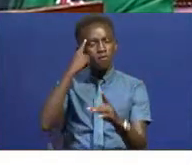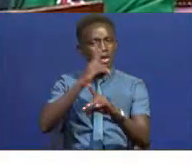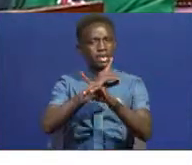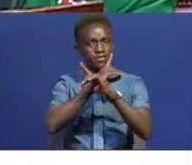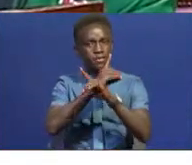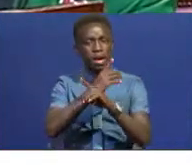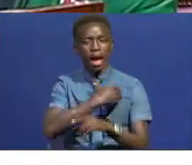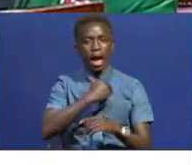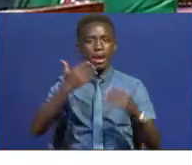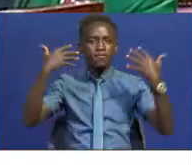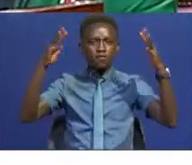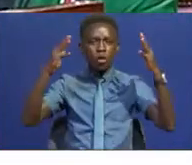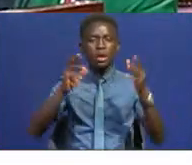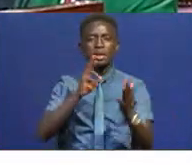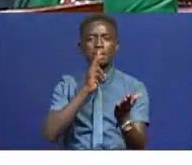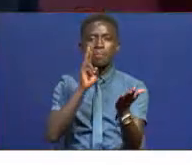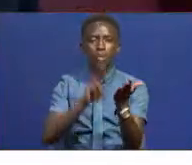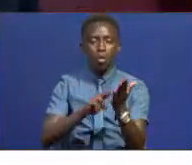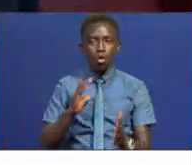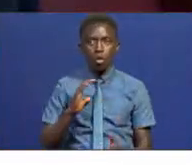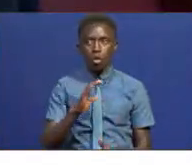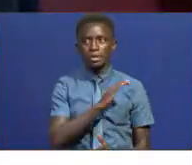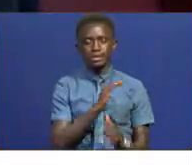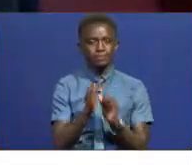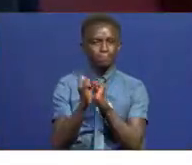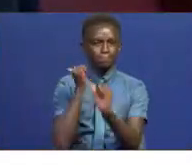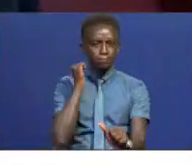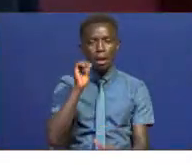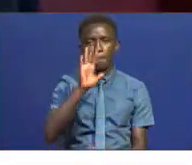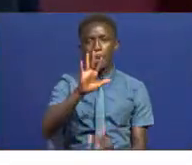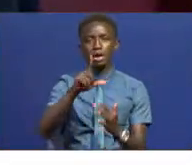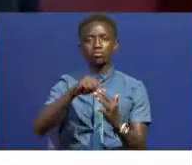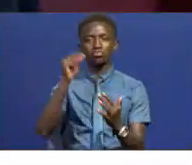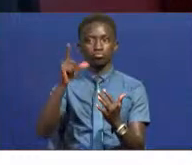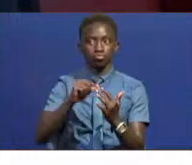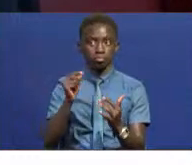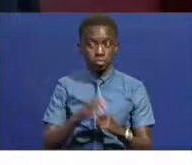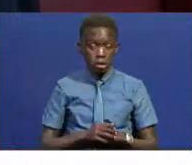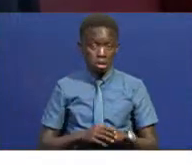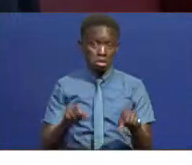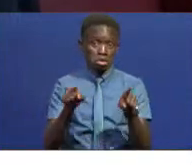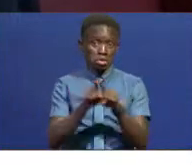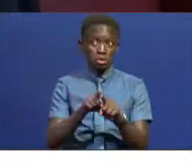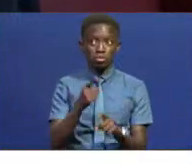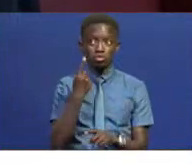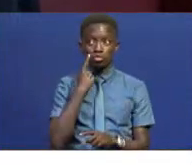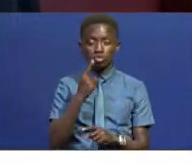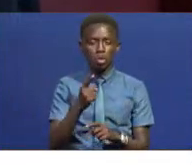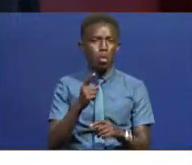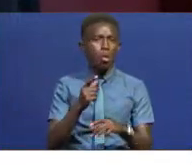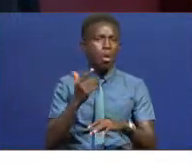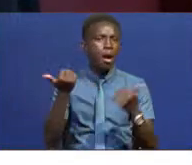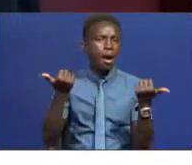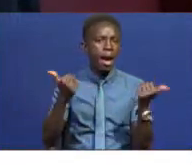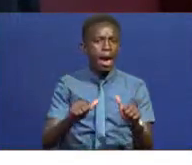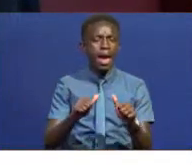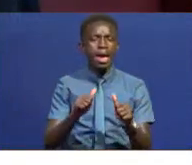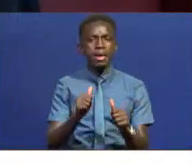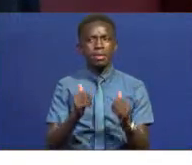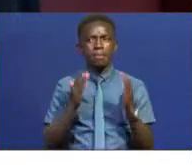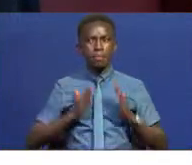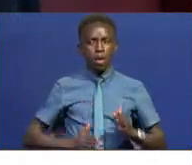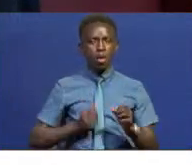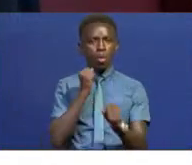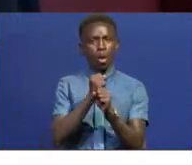Committee, rejecting his nomination. And that the appointing authority recalls any consul general who is serving without